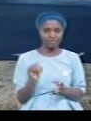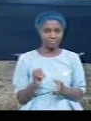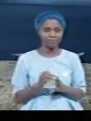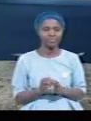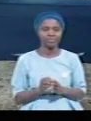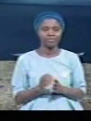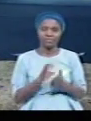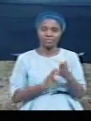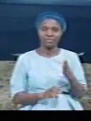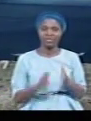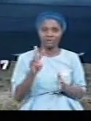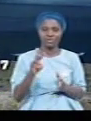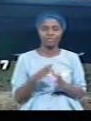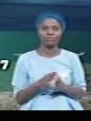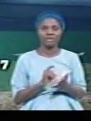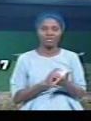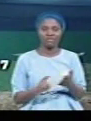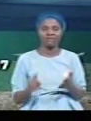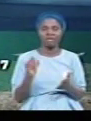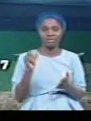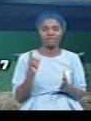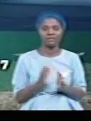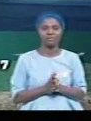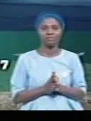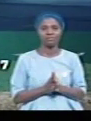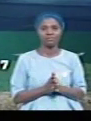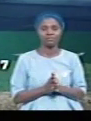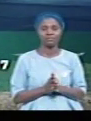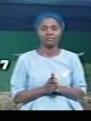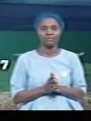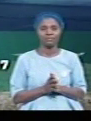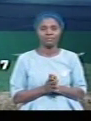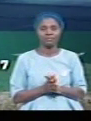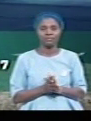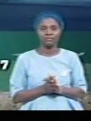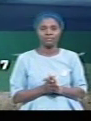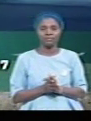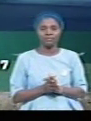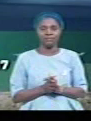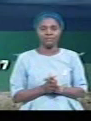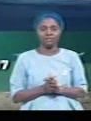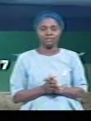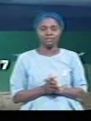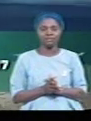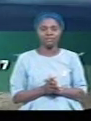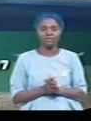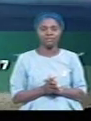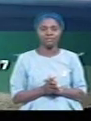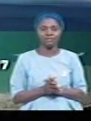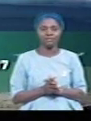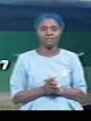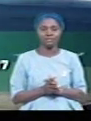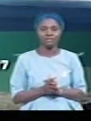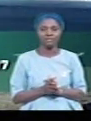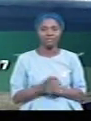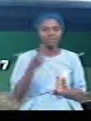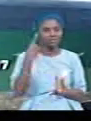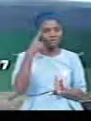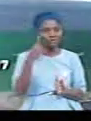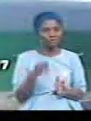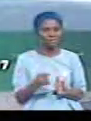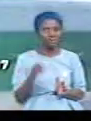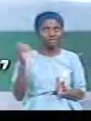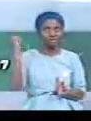from verse 11. Titus chapter 2, verse 11. For the grace